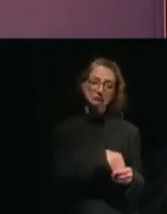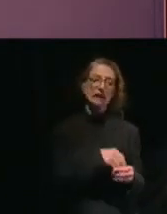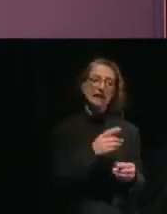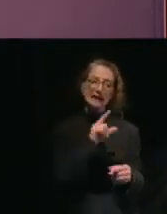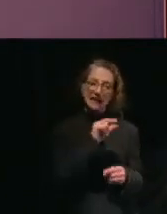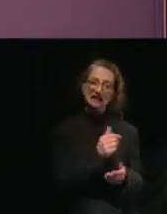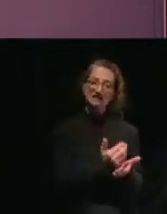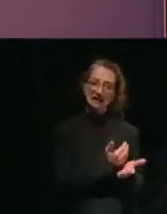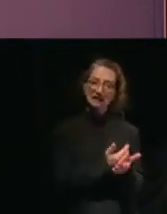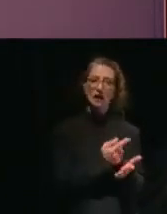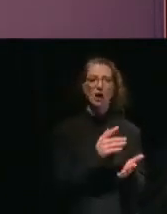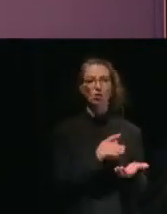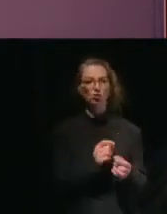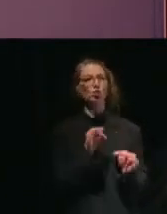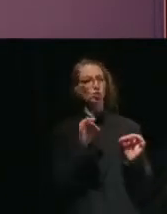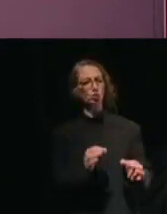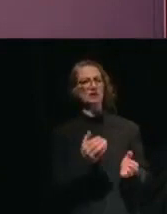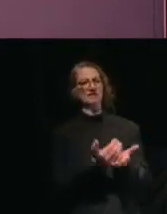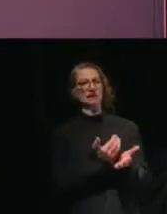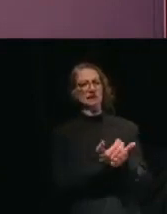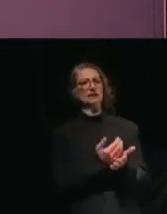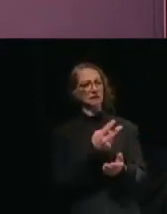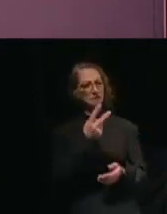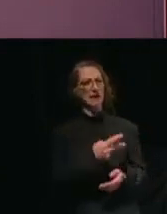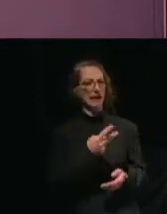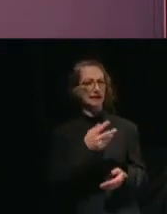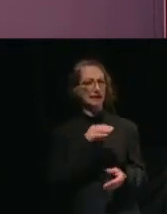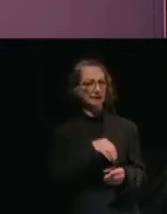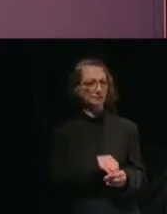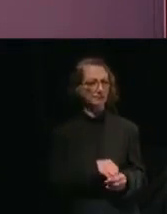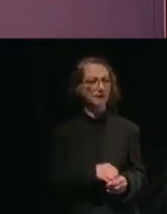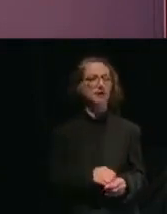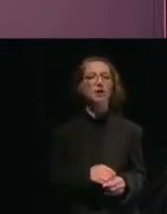You can find people who both earn very little as well as decently,